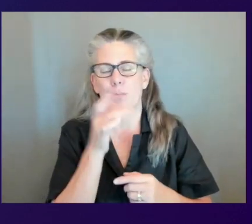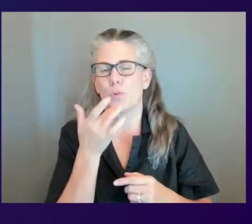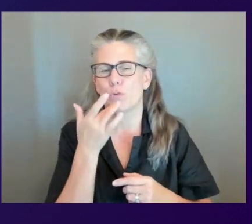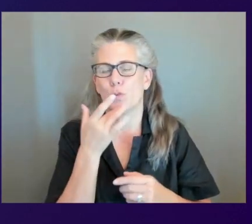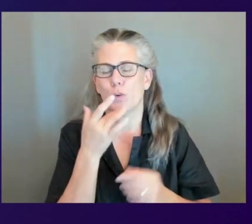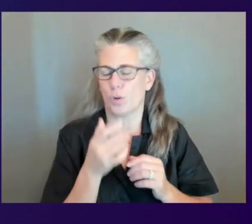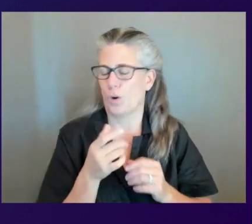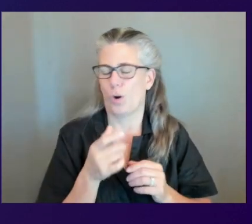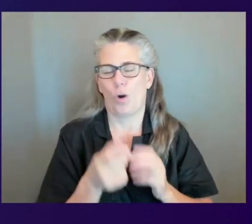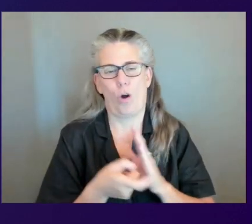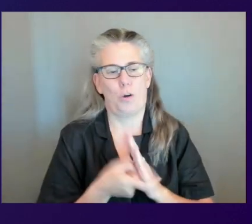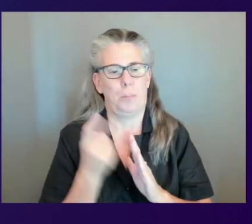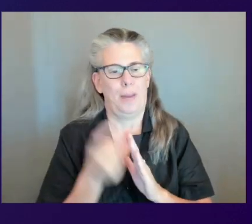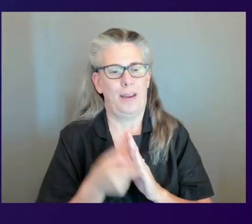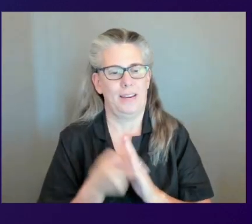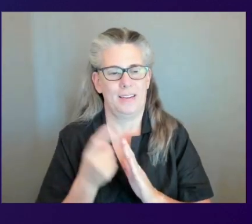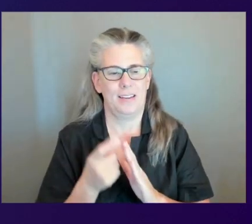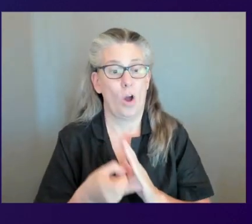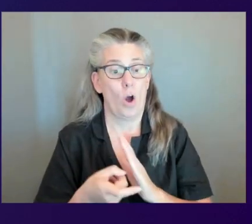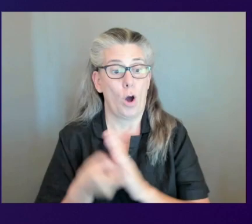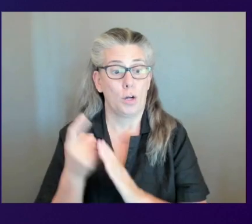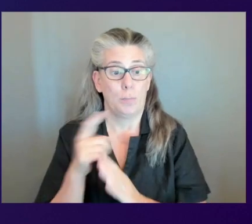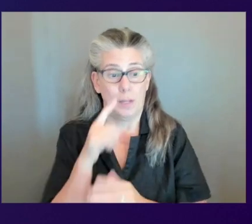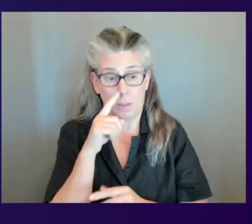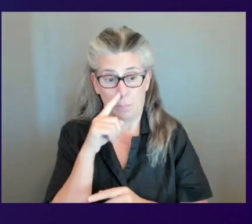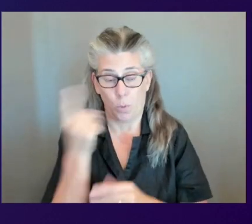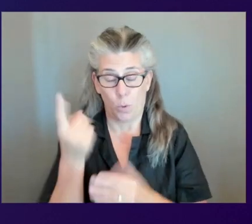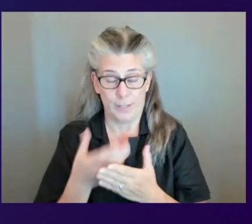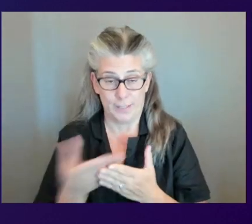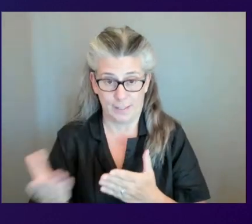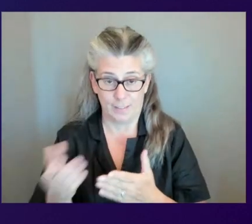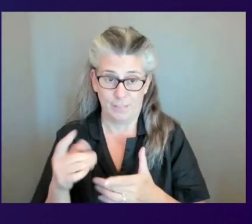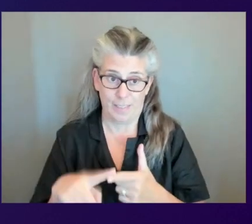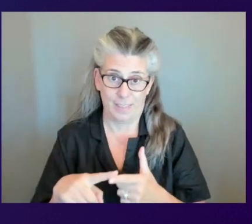Automate the boring stuff, and one of the boring stuff to me is